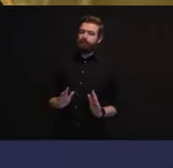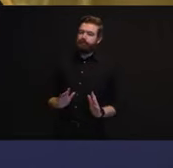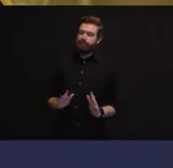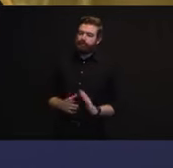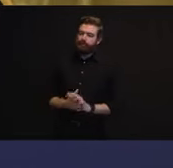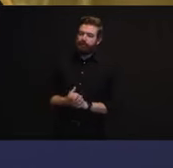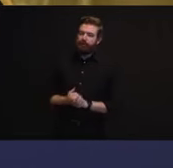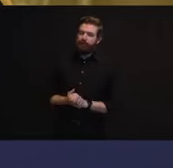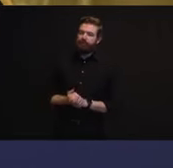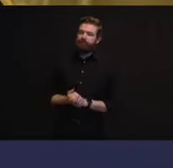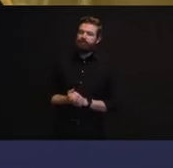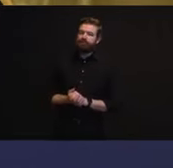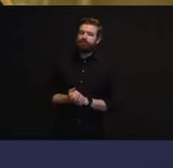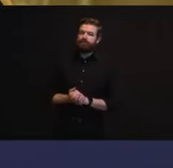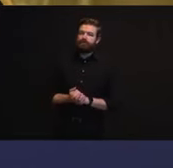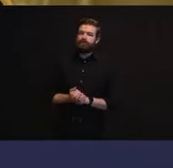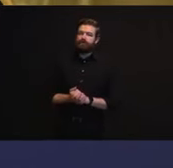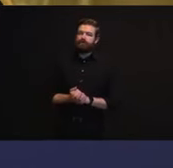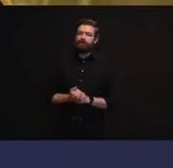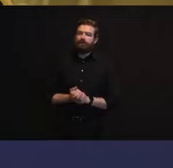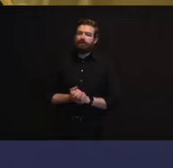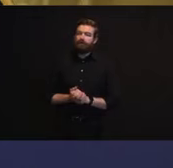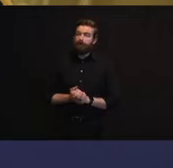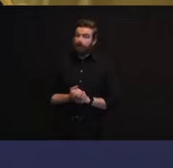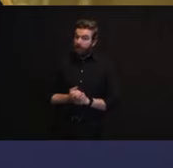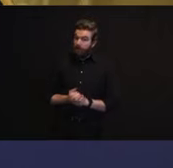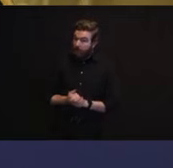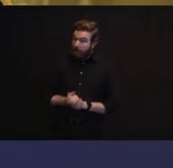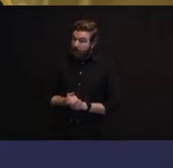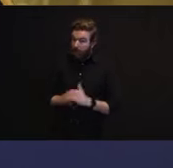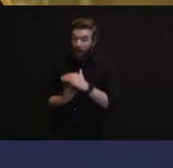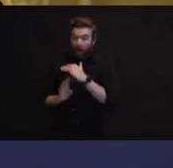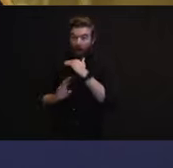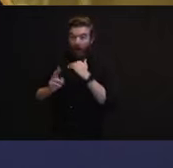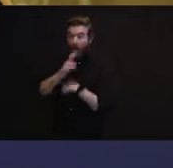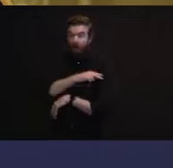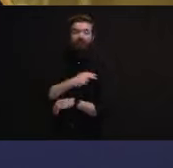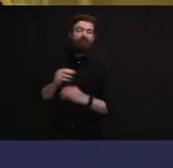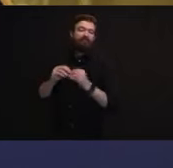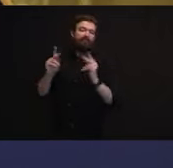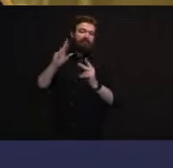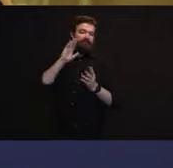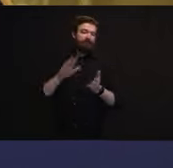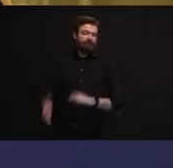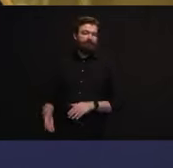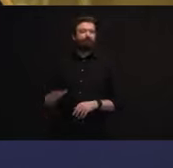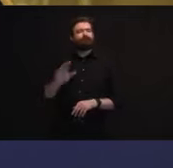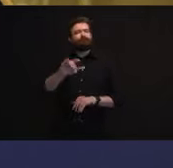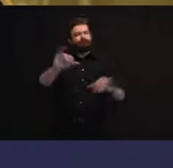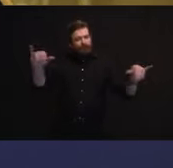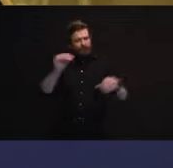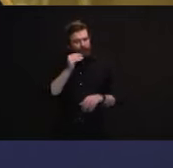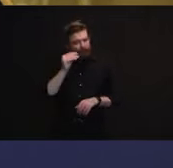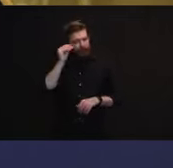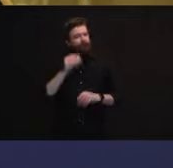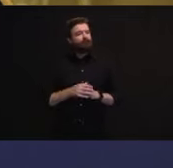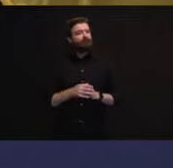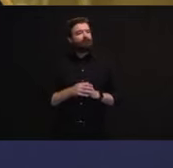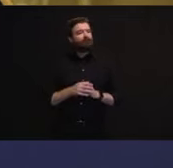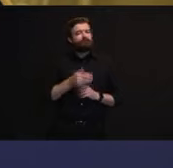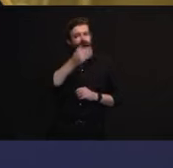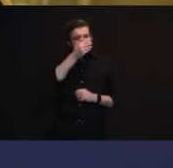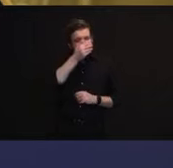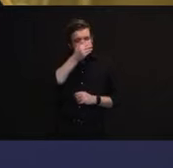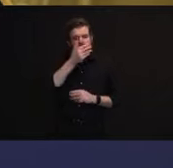absolutely impact those numbers for the benefit, for the good. So folks, just stay at it. I know you're fatigued,